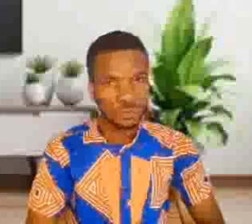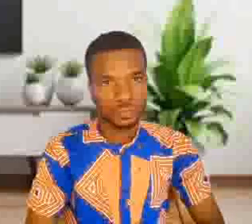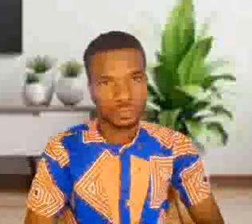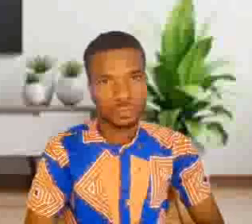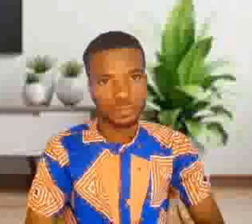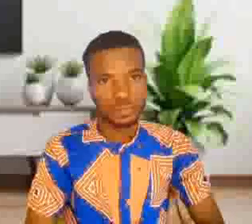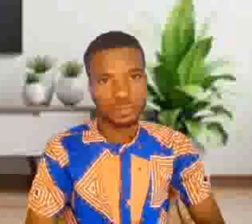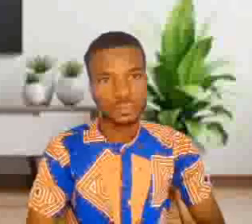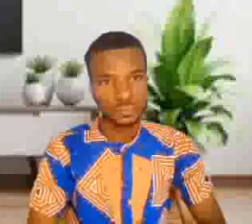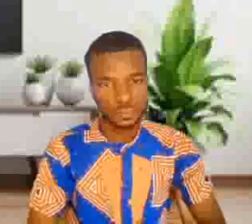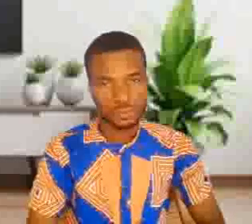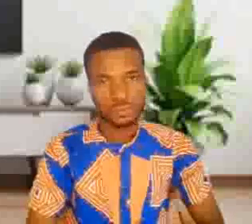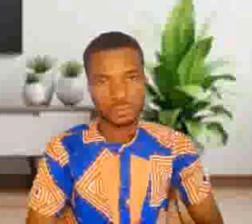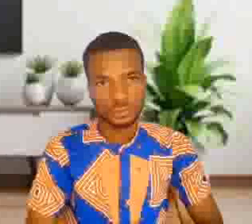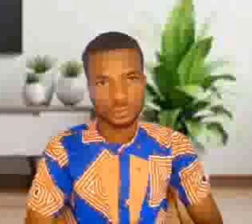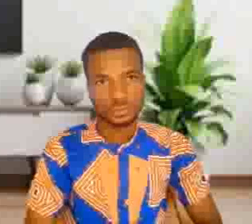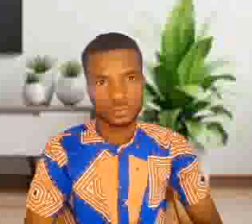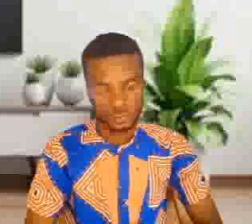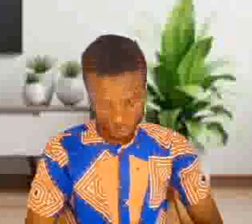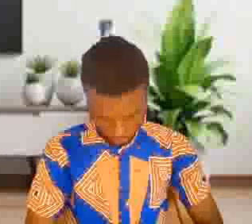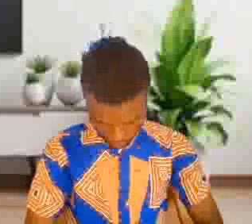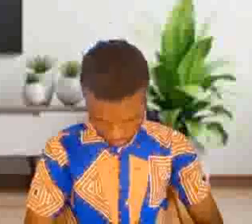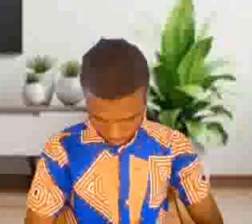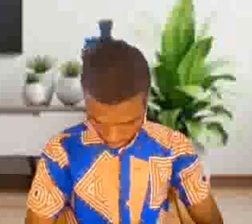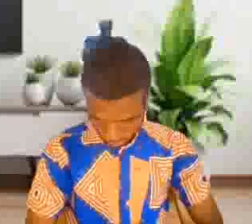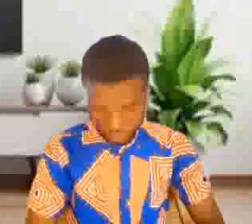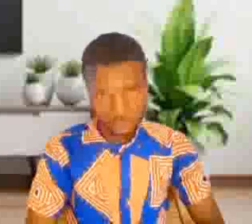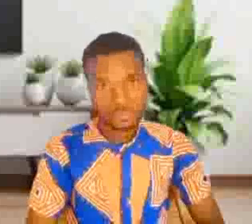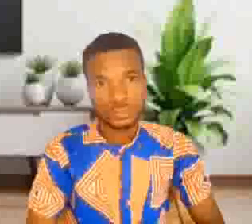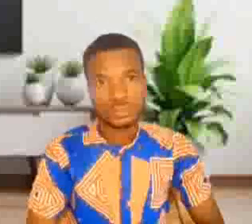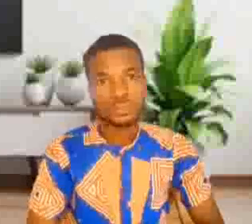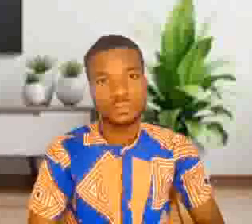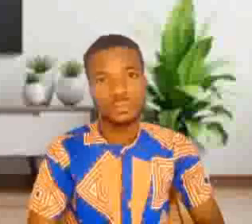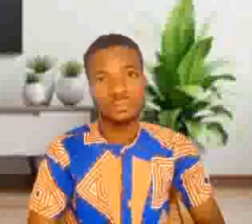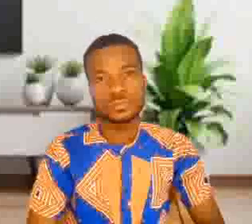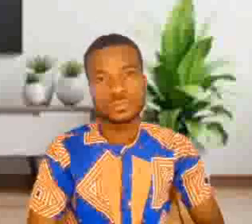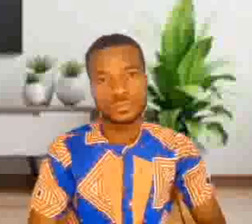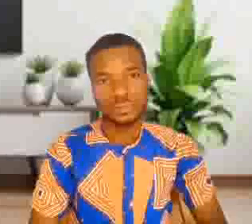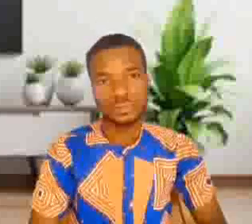Hallelujah. I want to share with us on the topic, a theme for this morning is